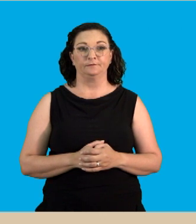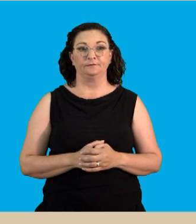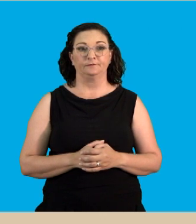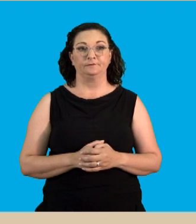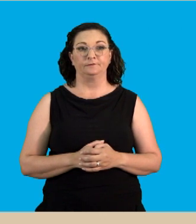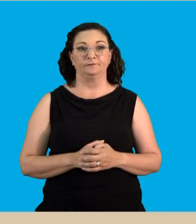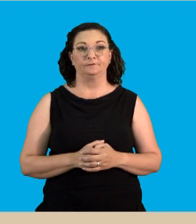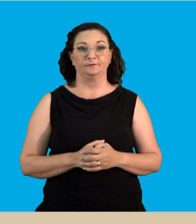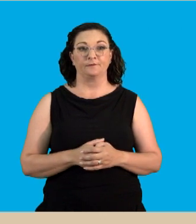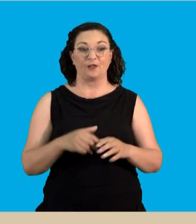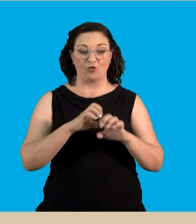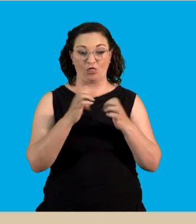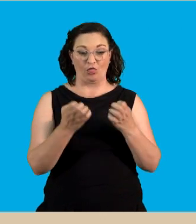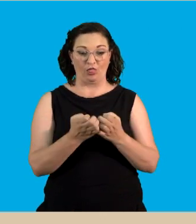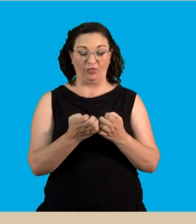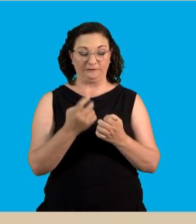on Earth